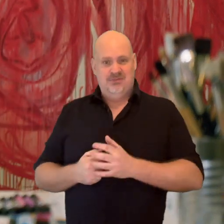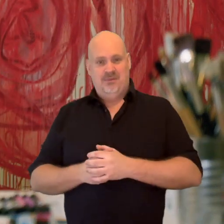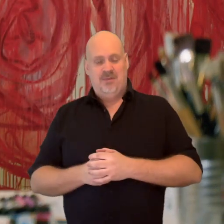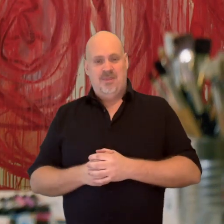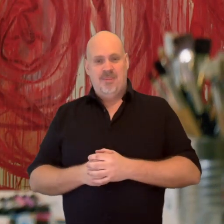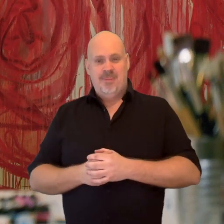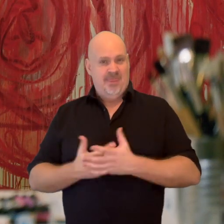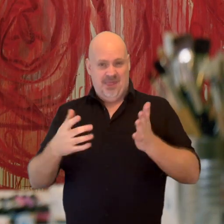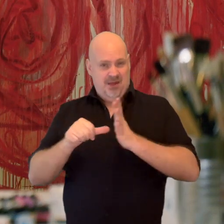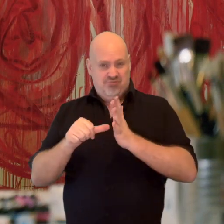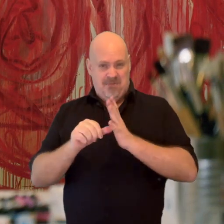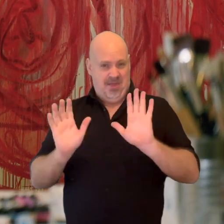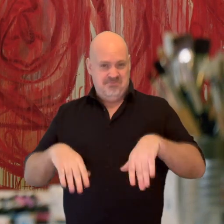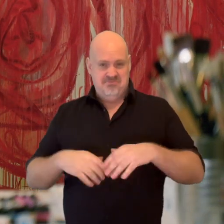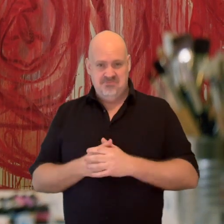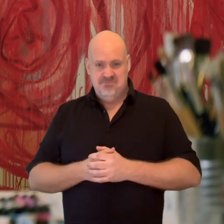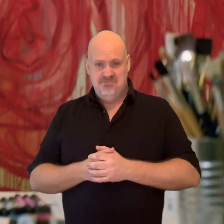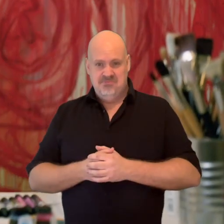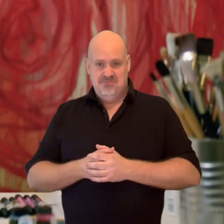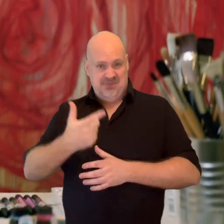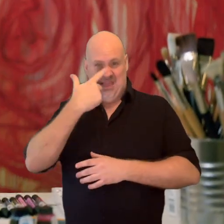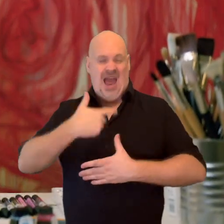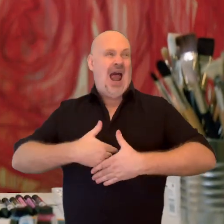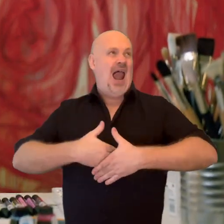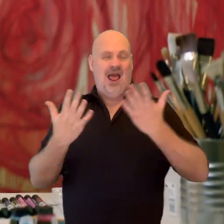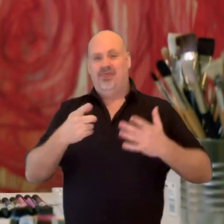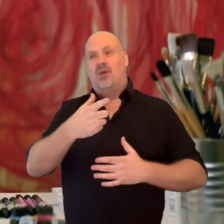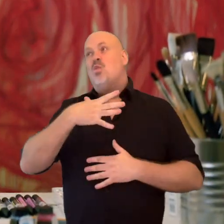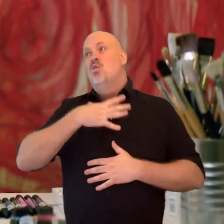not a problem. It can be anything you want it to be.